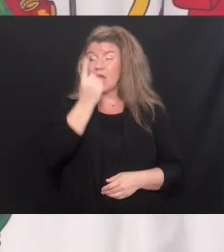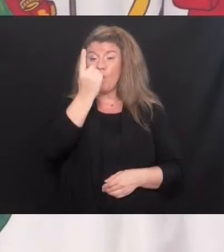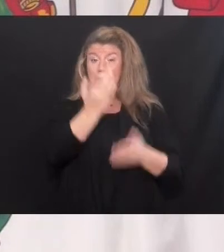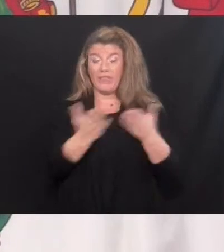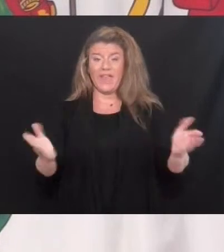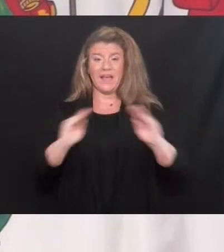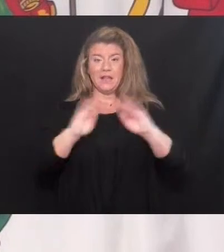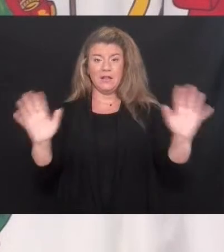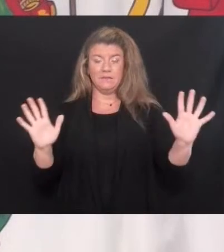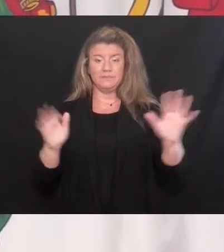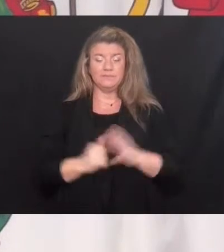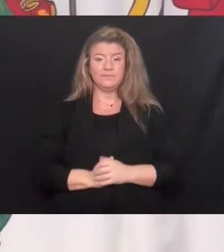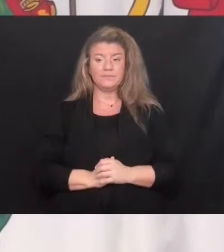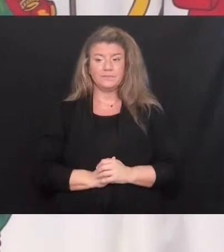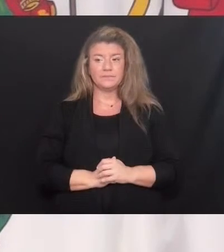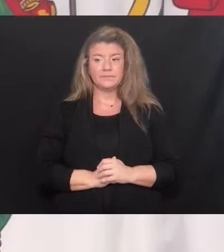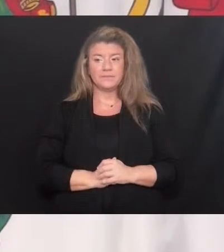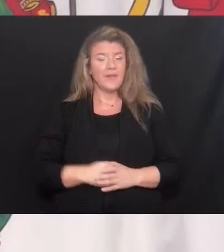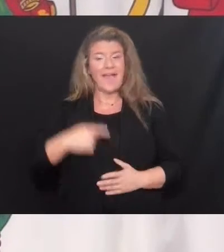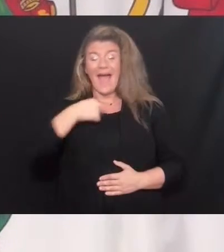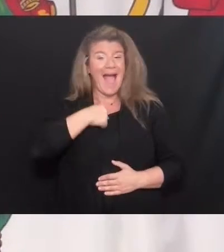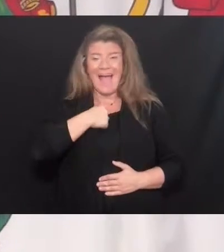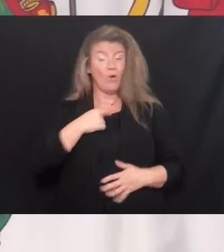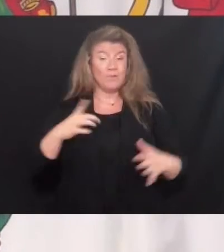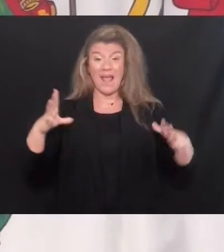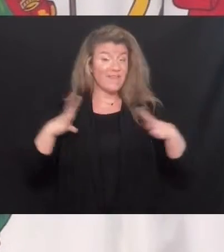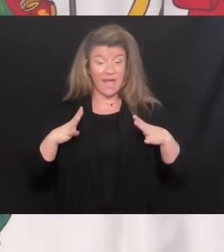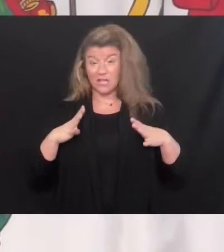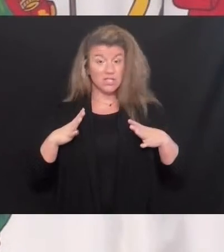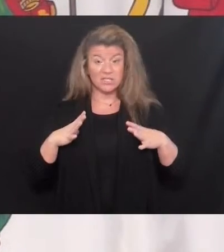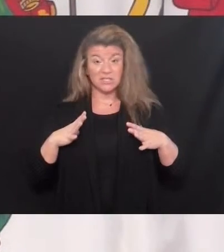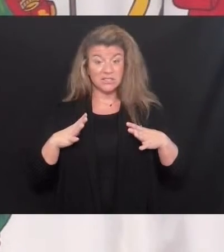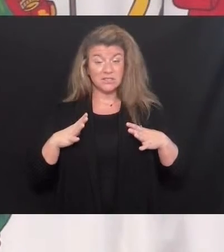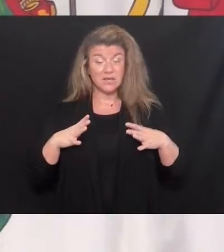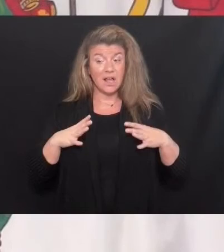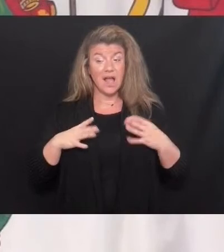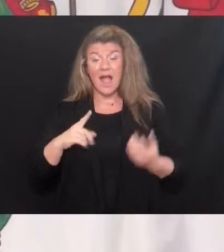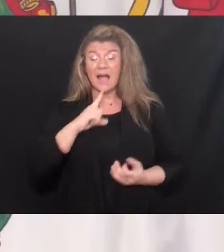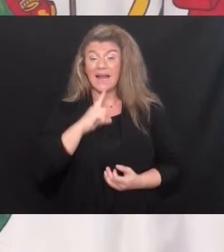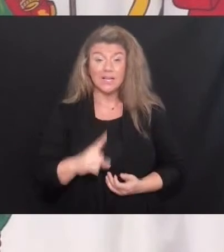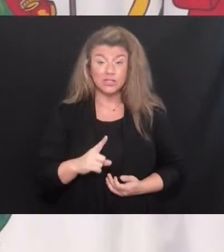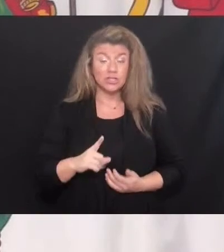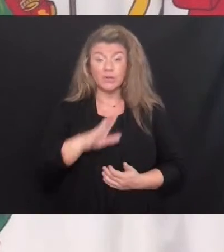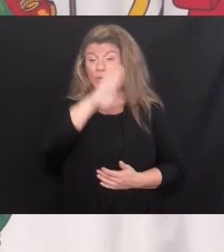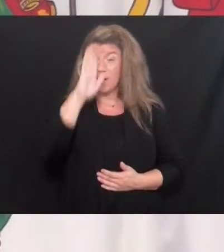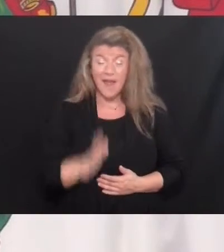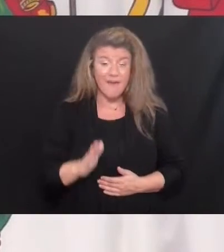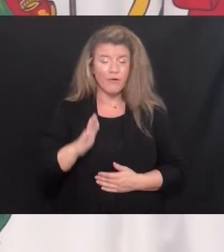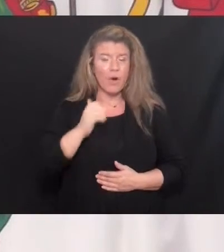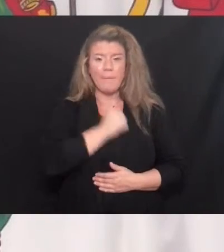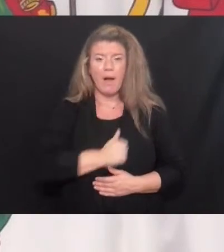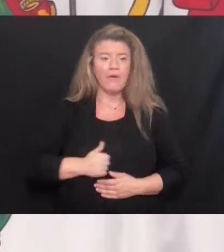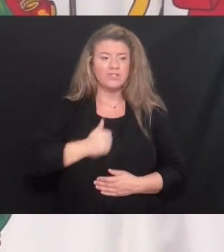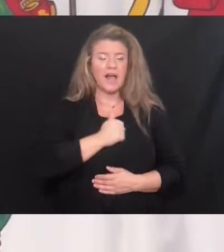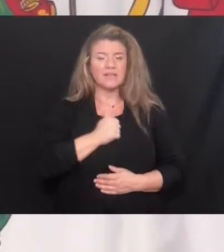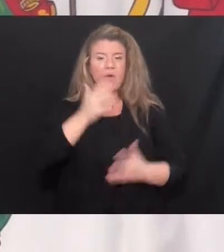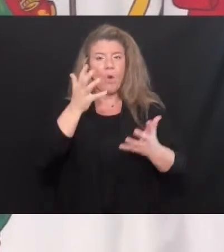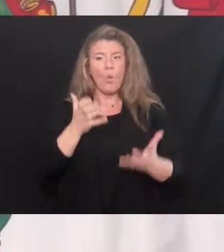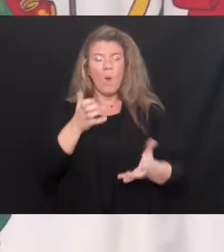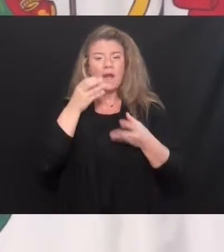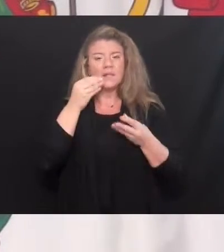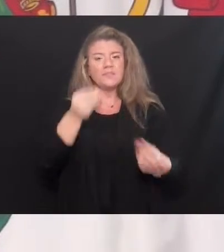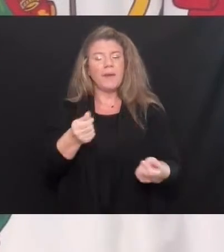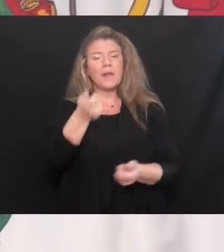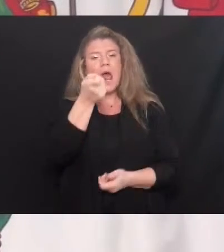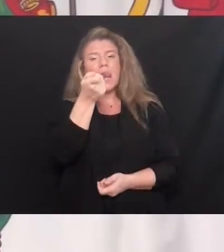and clear. I don't go on vacations, and I truly will never apologize for wanting to spend a